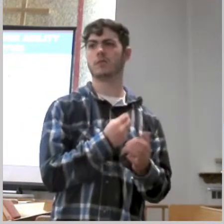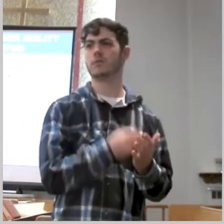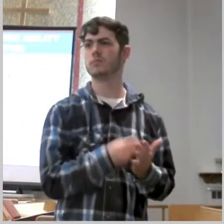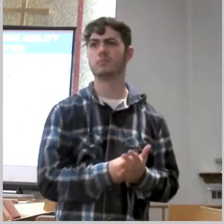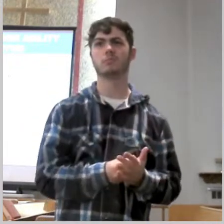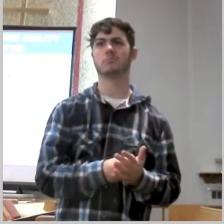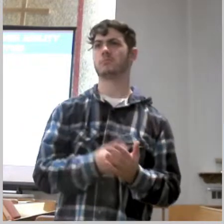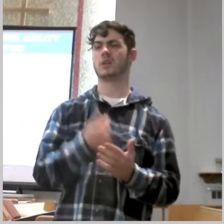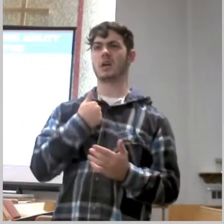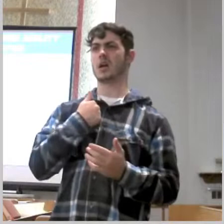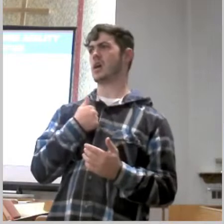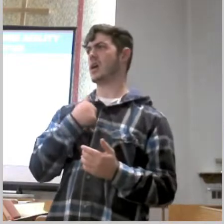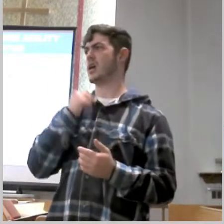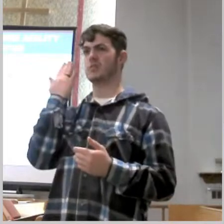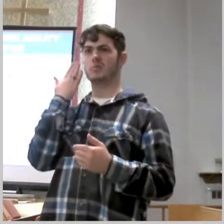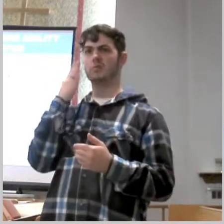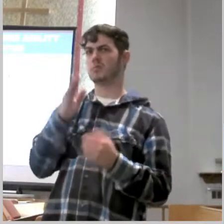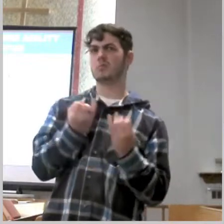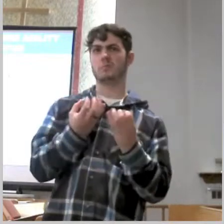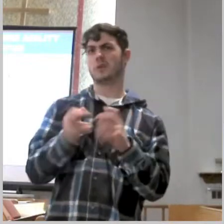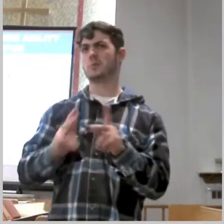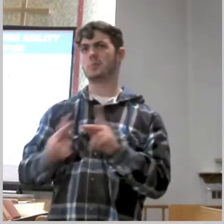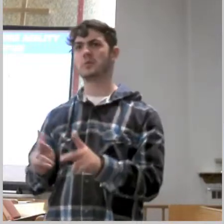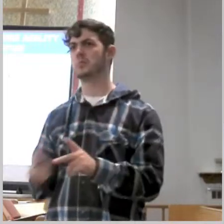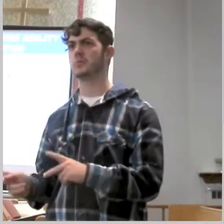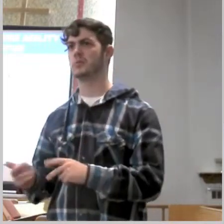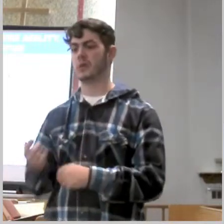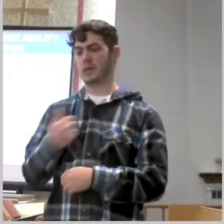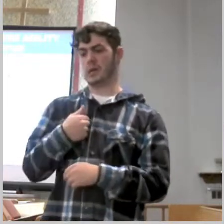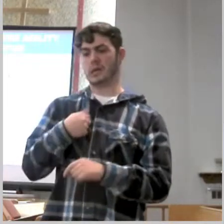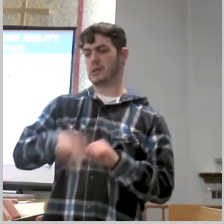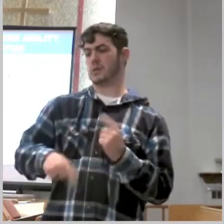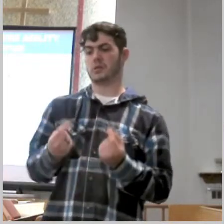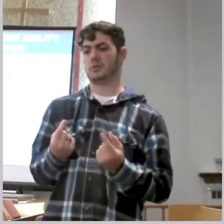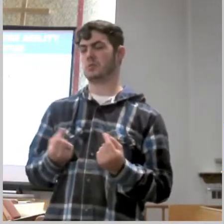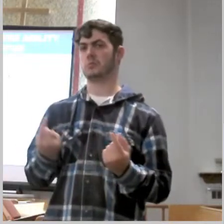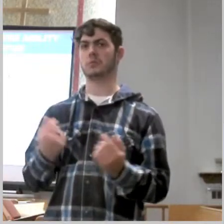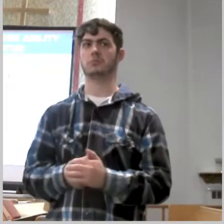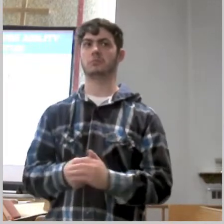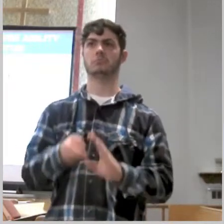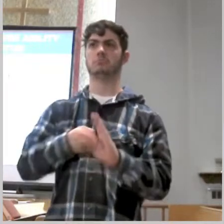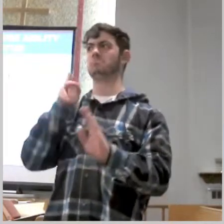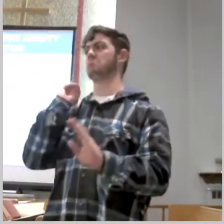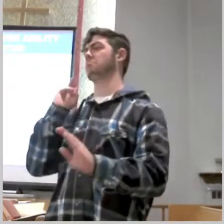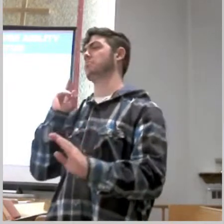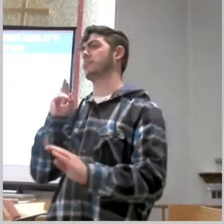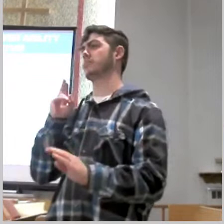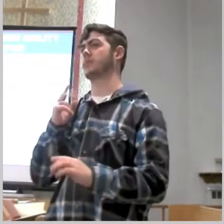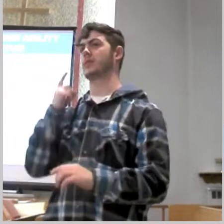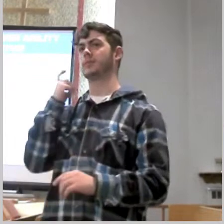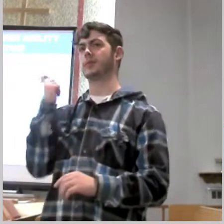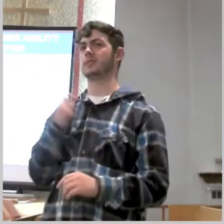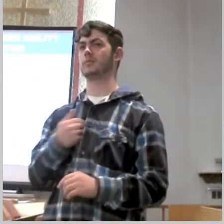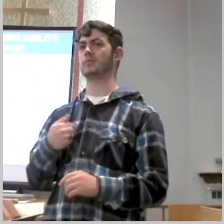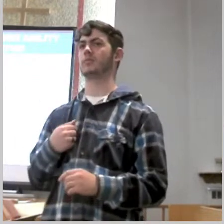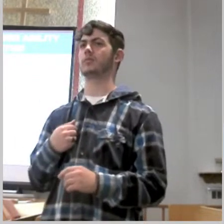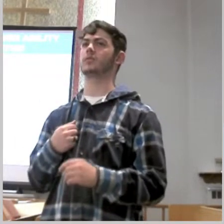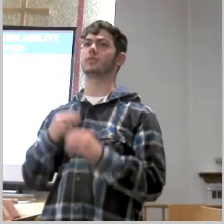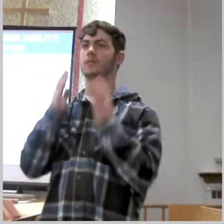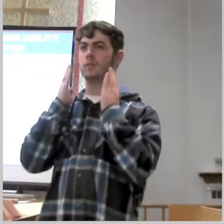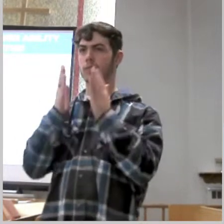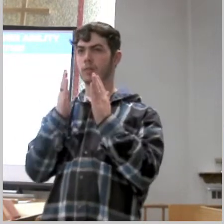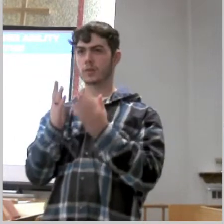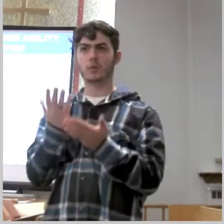contacts. I'm not networked enough. And so we tend to walk by sight. And that blindsides and